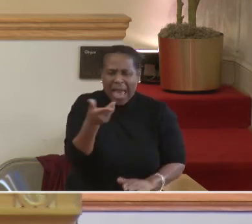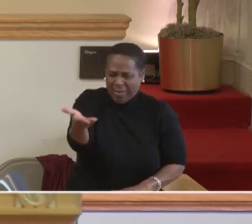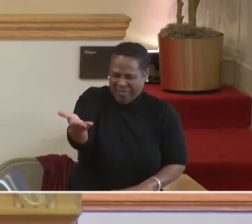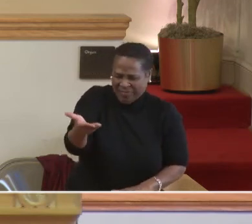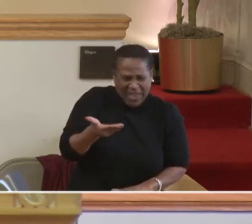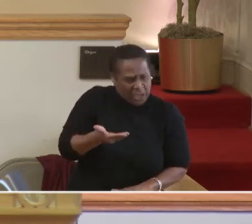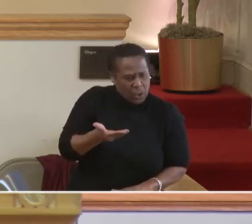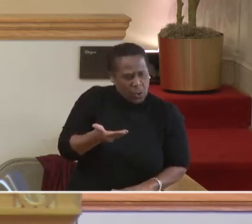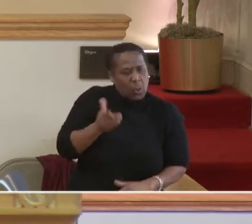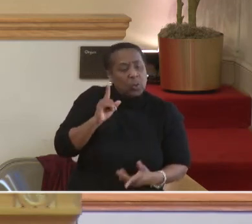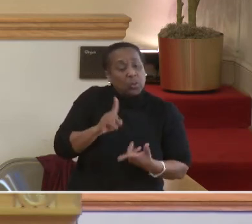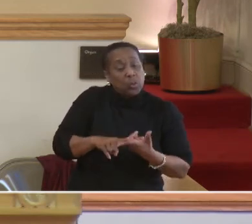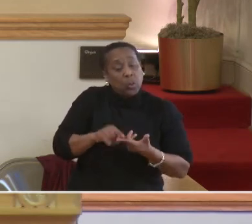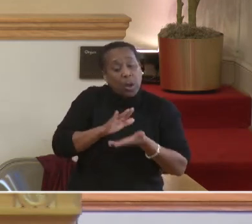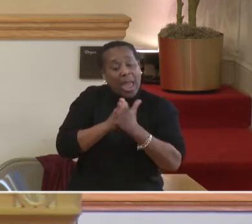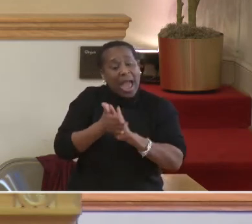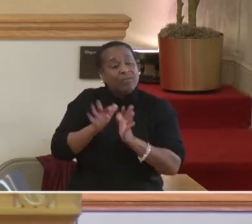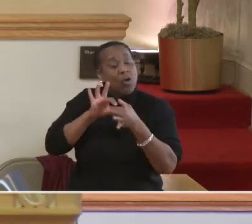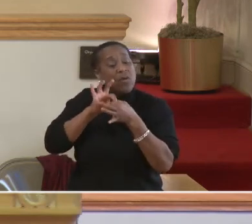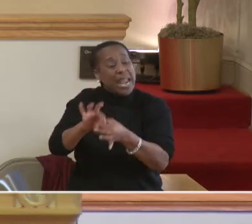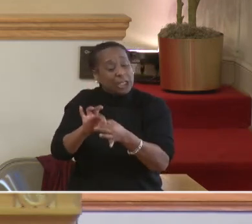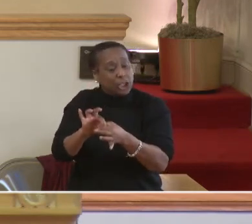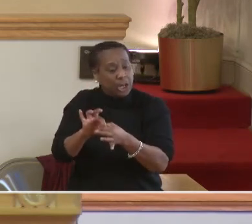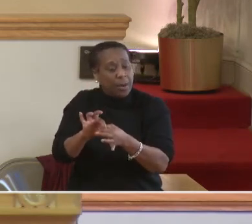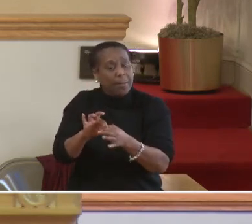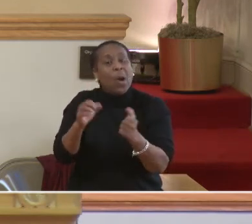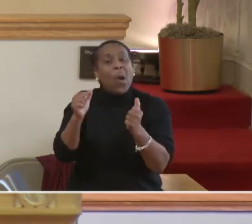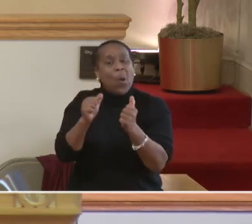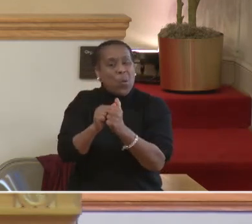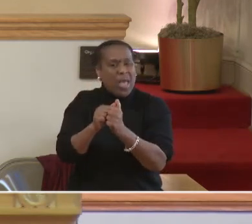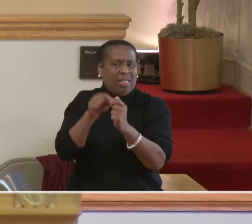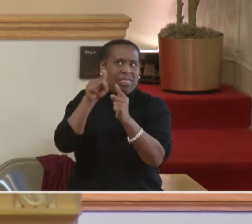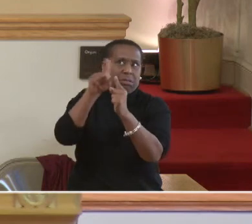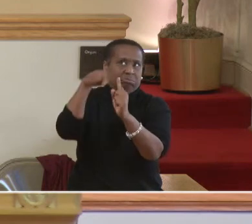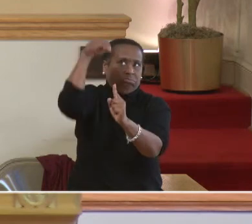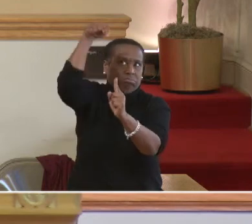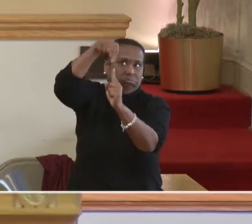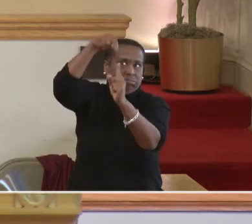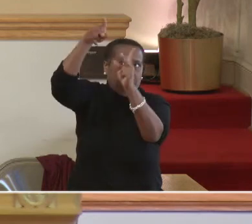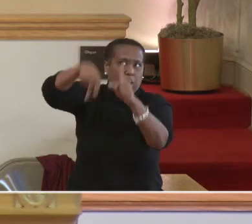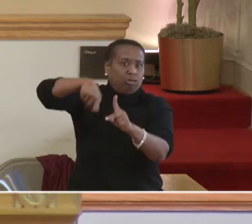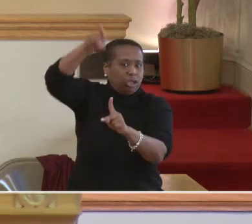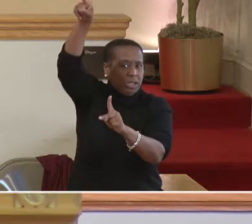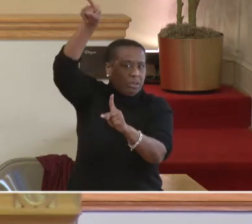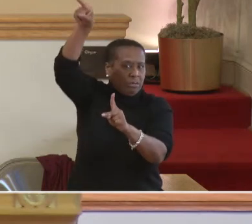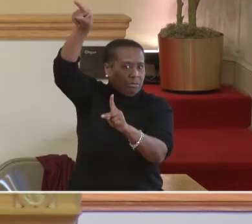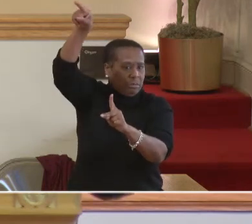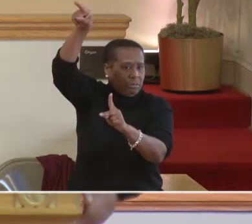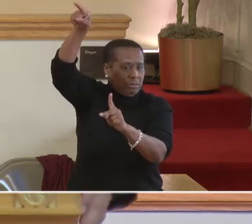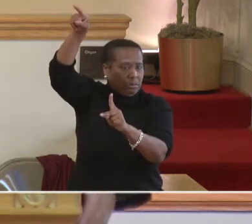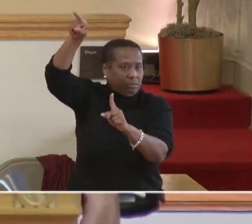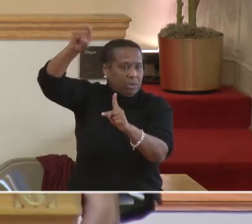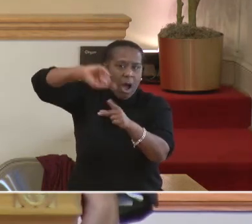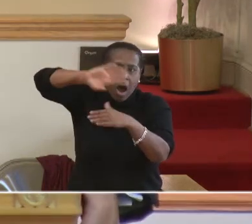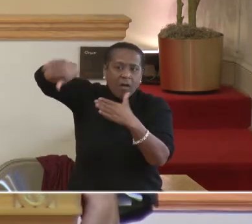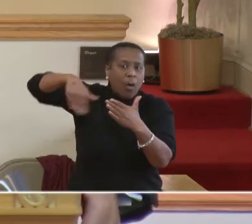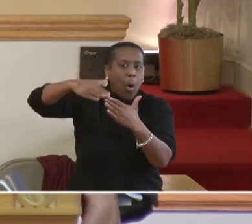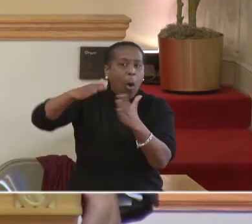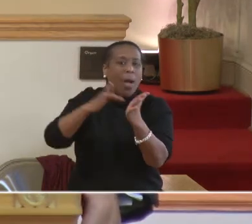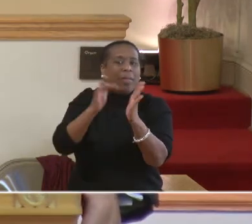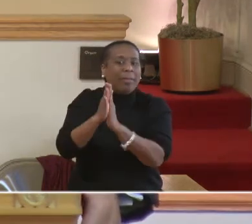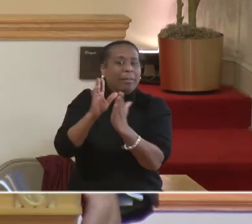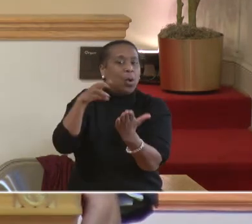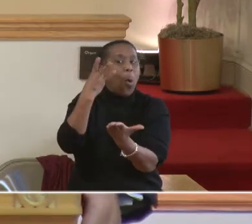inviting you into a relationship with the central figure of all of the biblical witness.